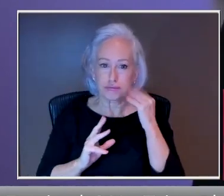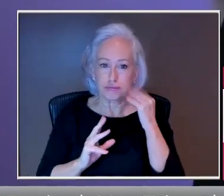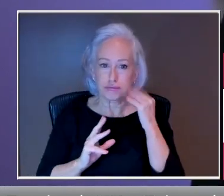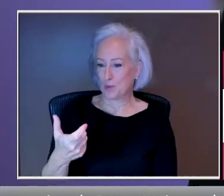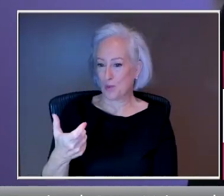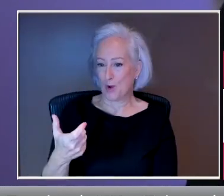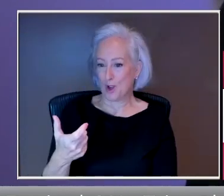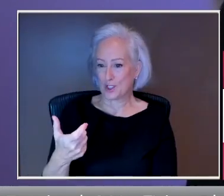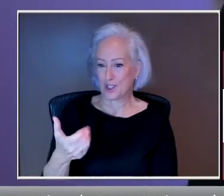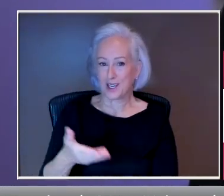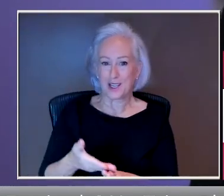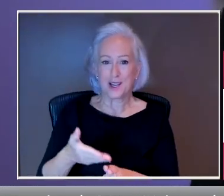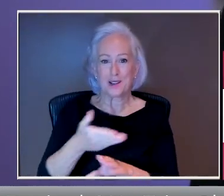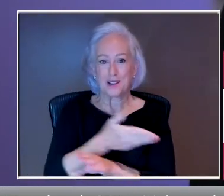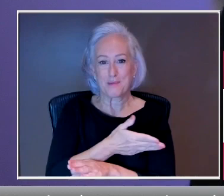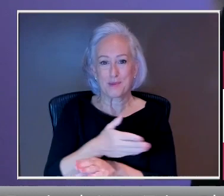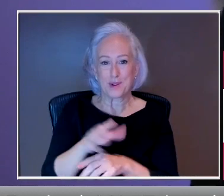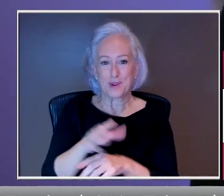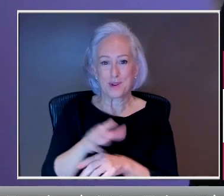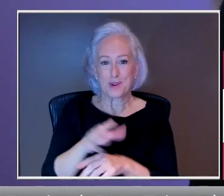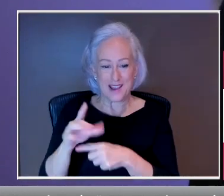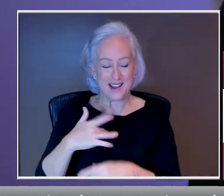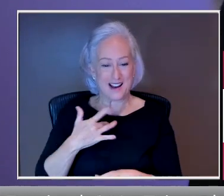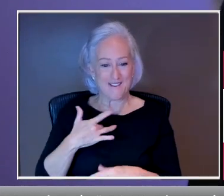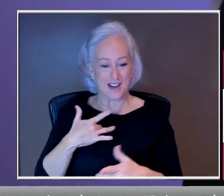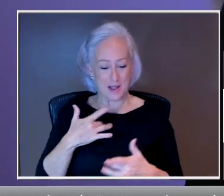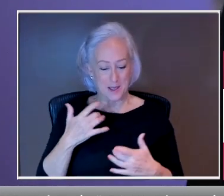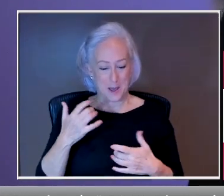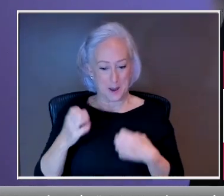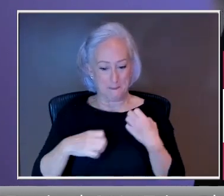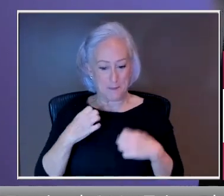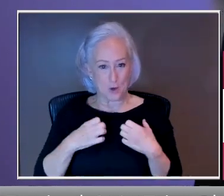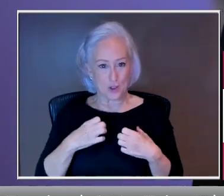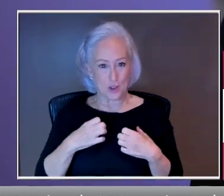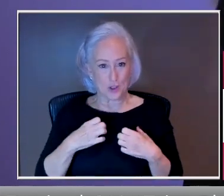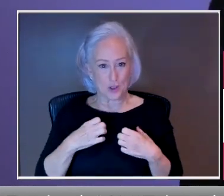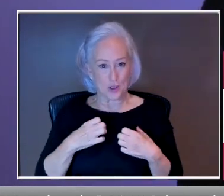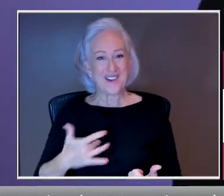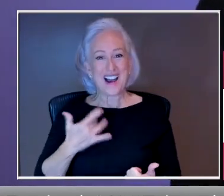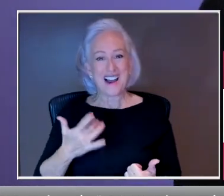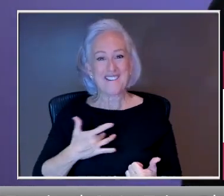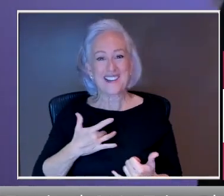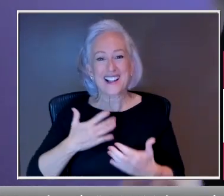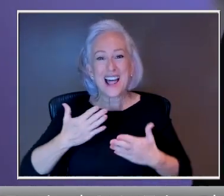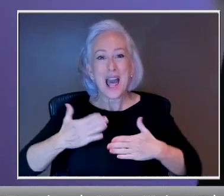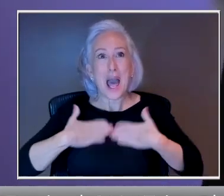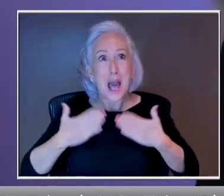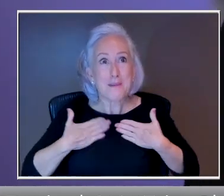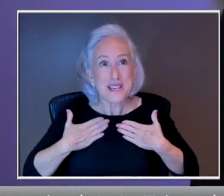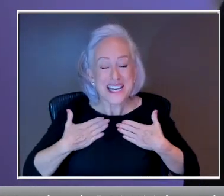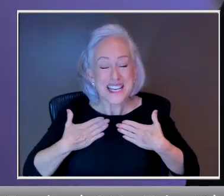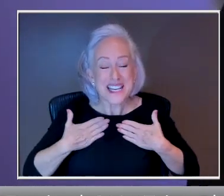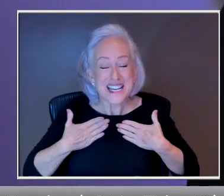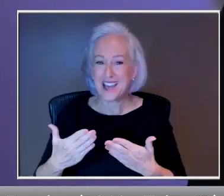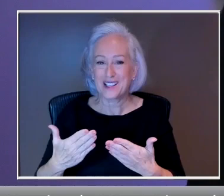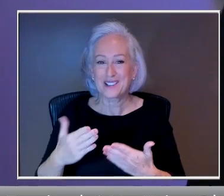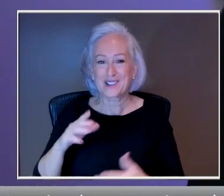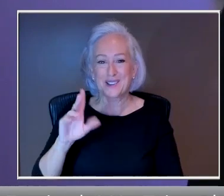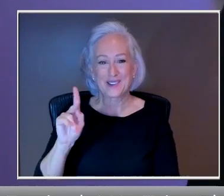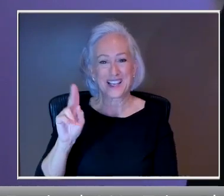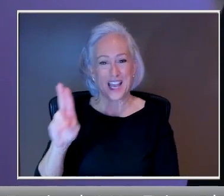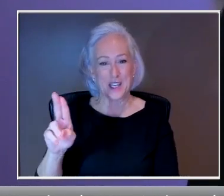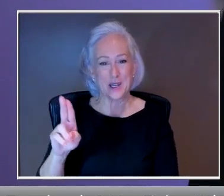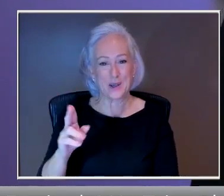because I'm finally at like a happy place in my life thanks to KU. Because really they're like my